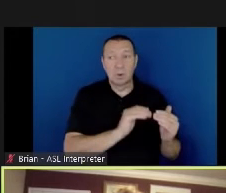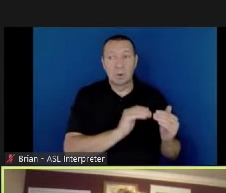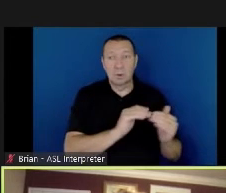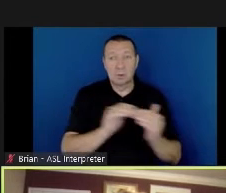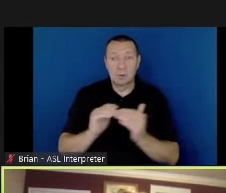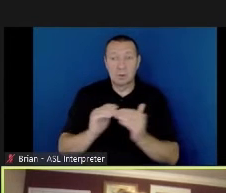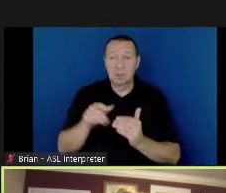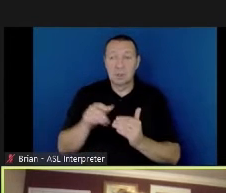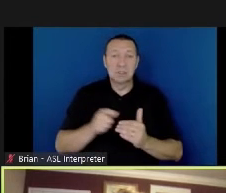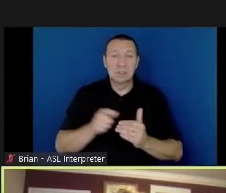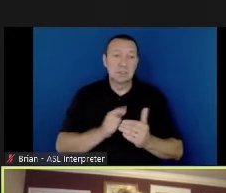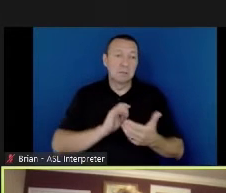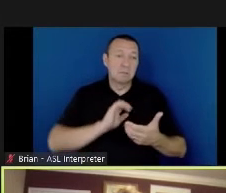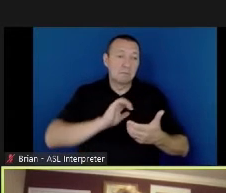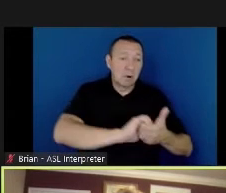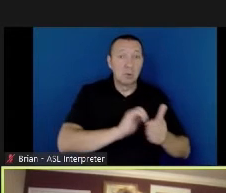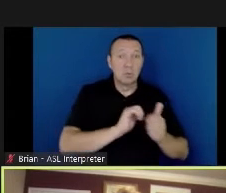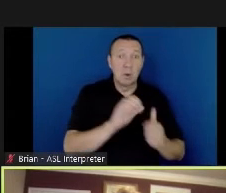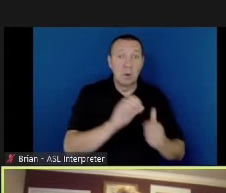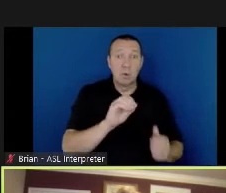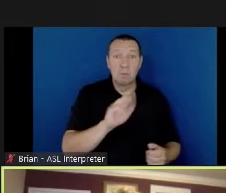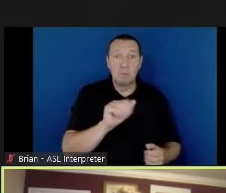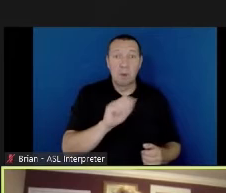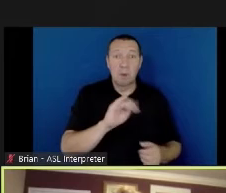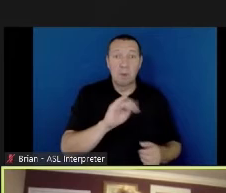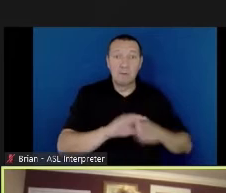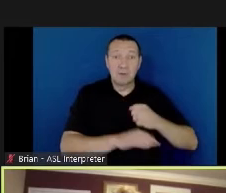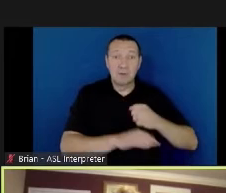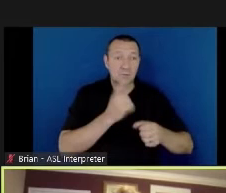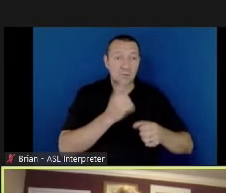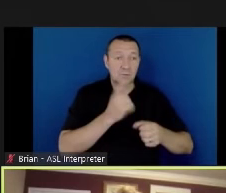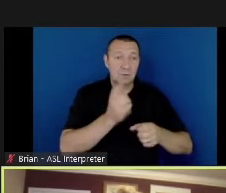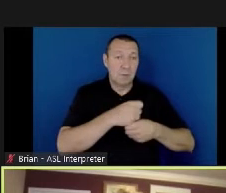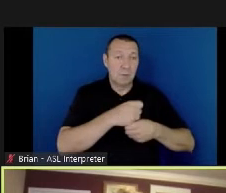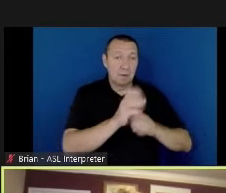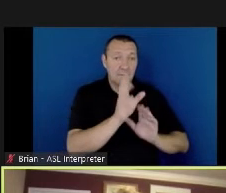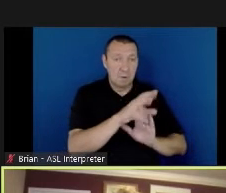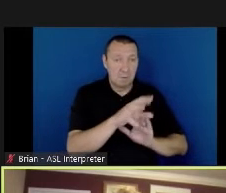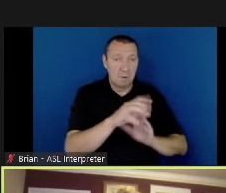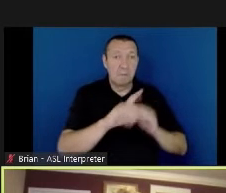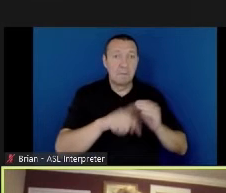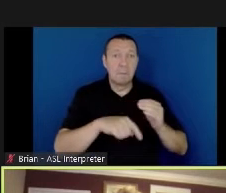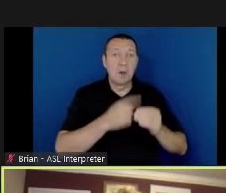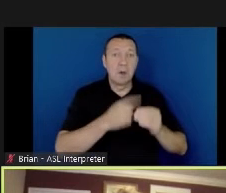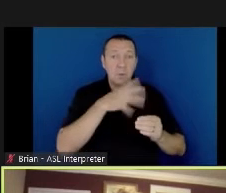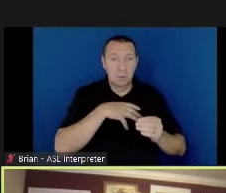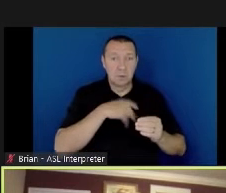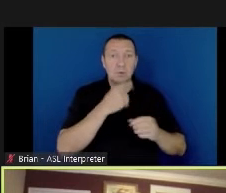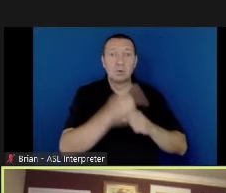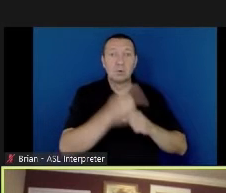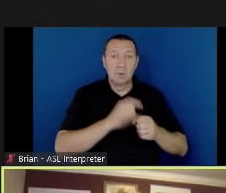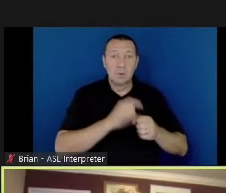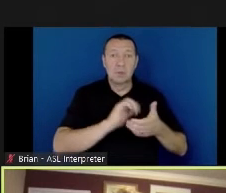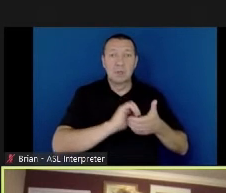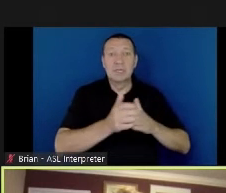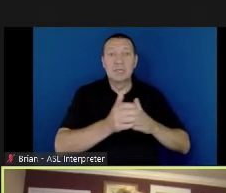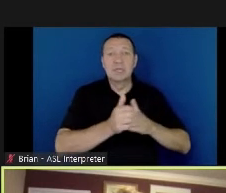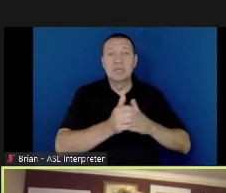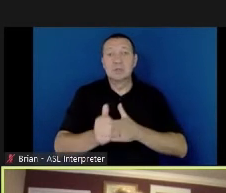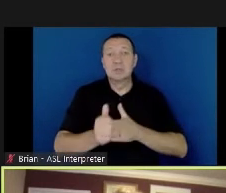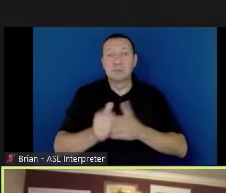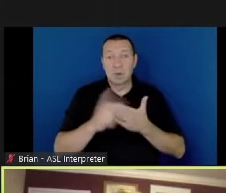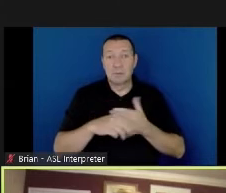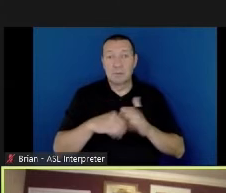with the Obama Foundation to create a film about women's global leadership program in Kenya. So